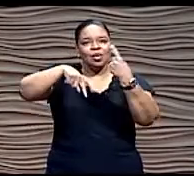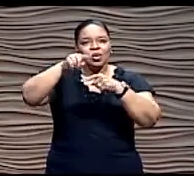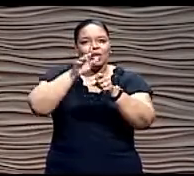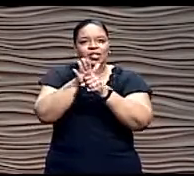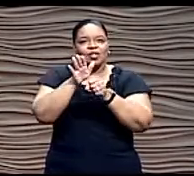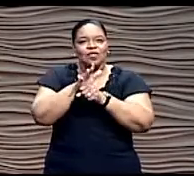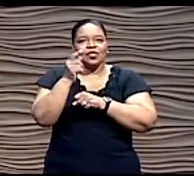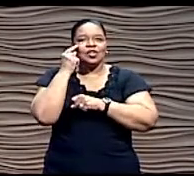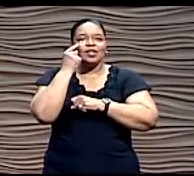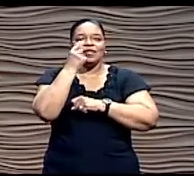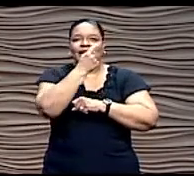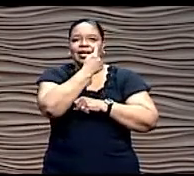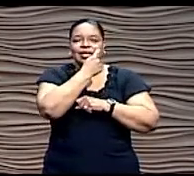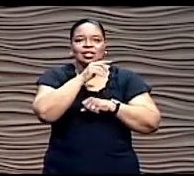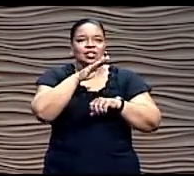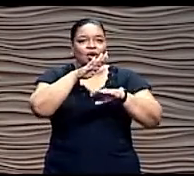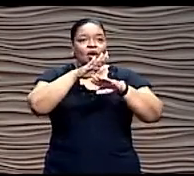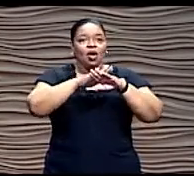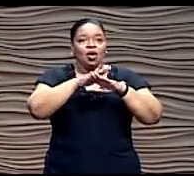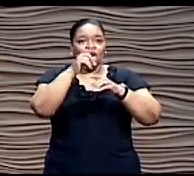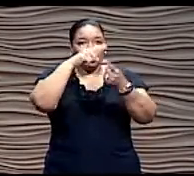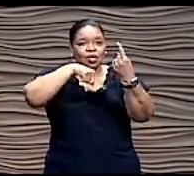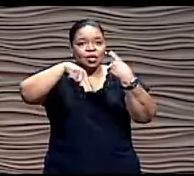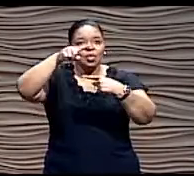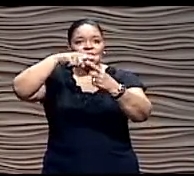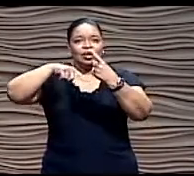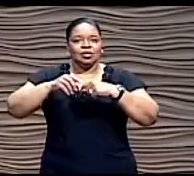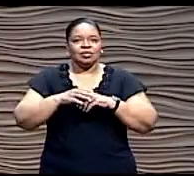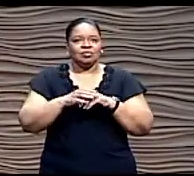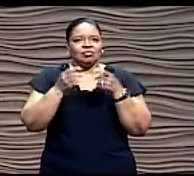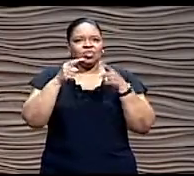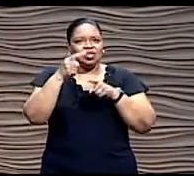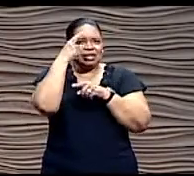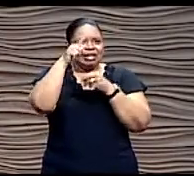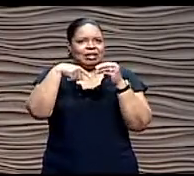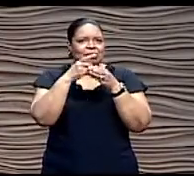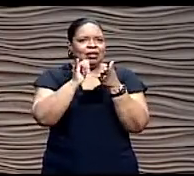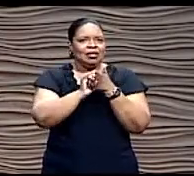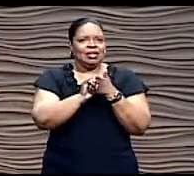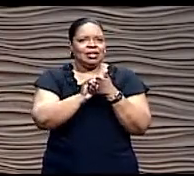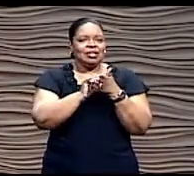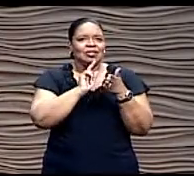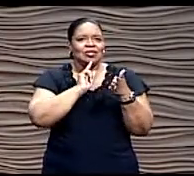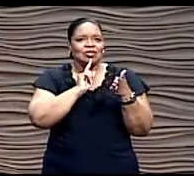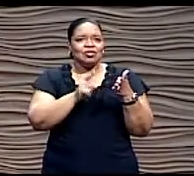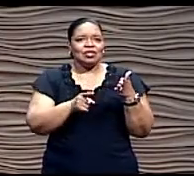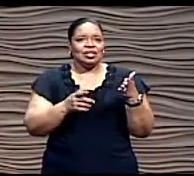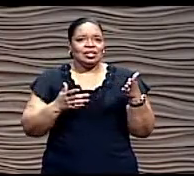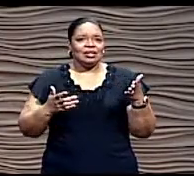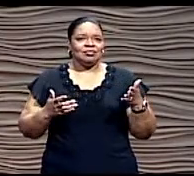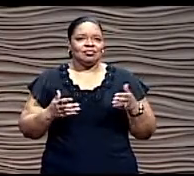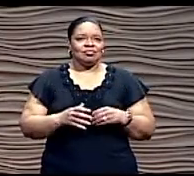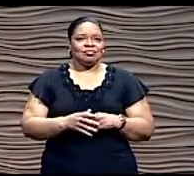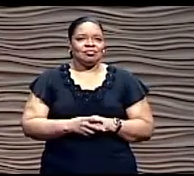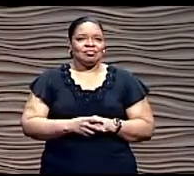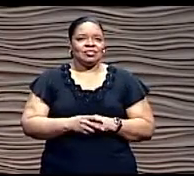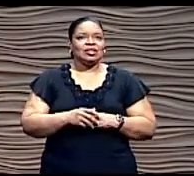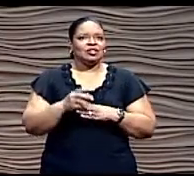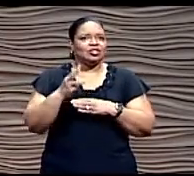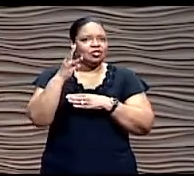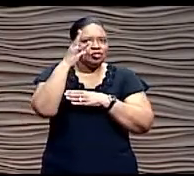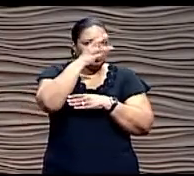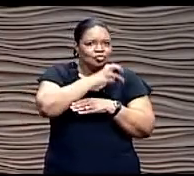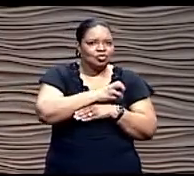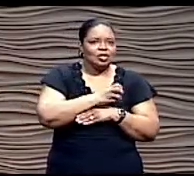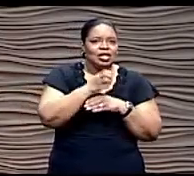Eyes around the wheels. I mean, when you think about that, that's kind of a